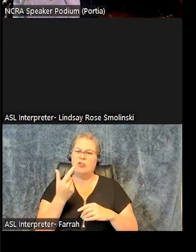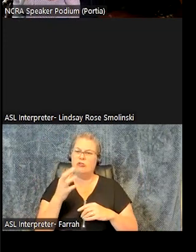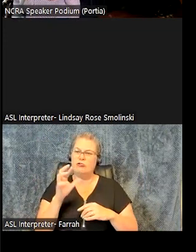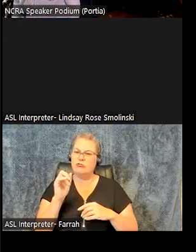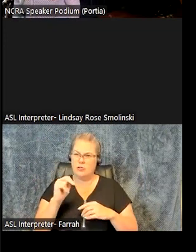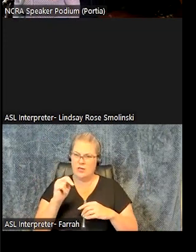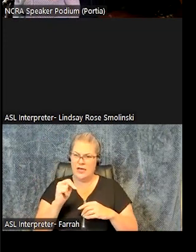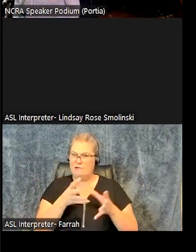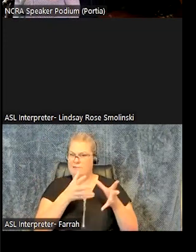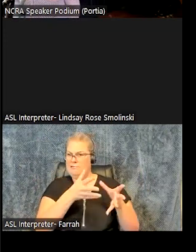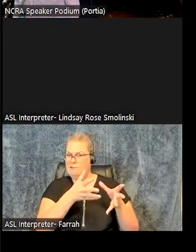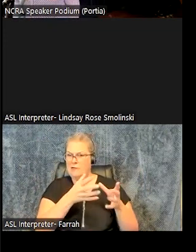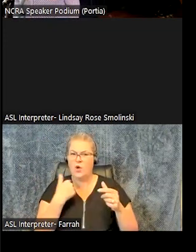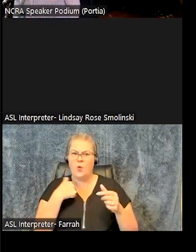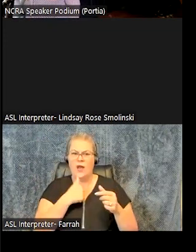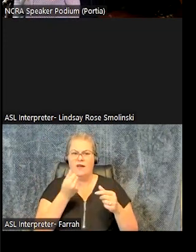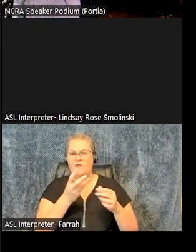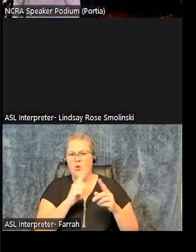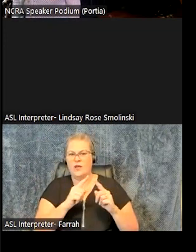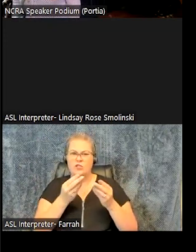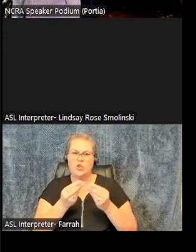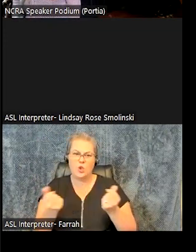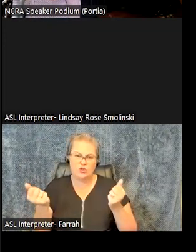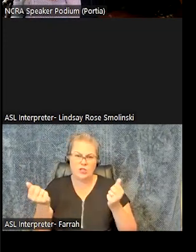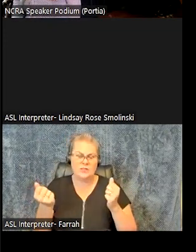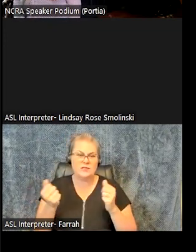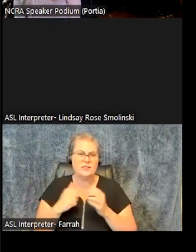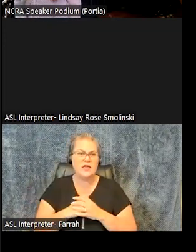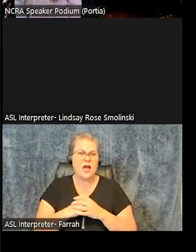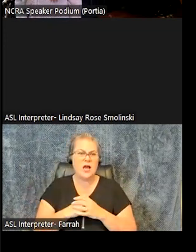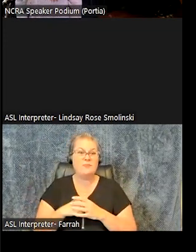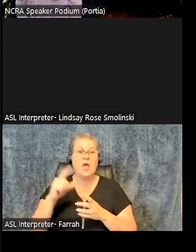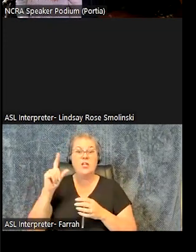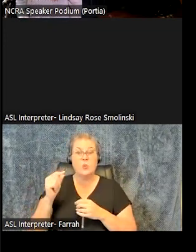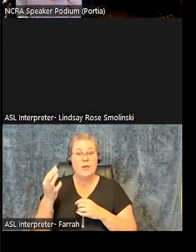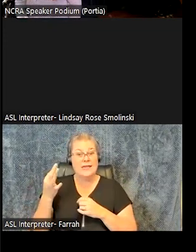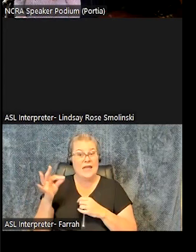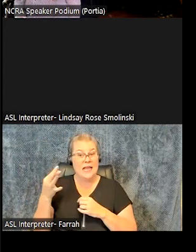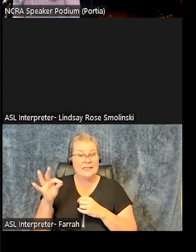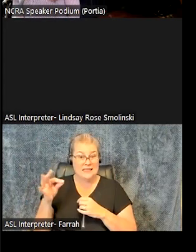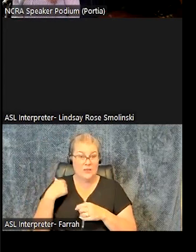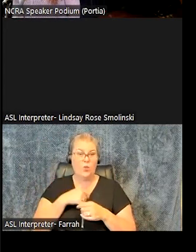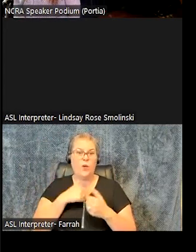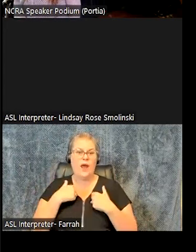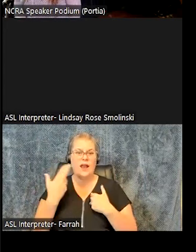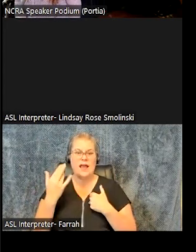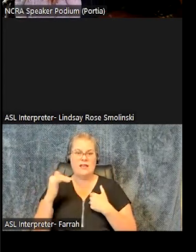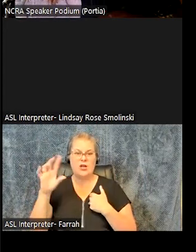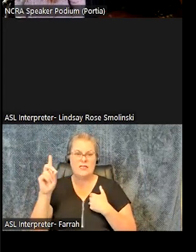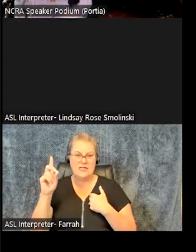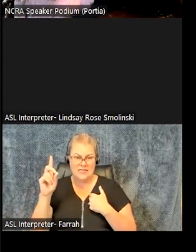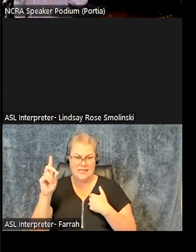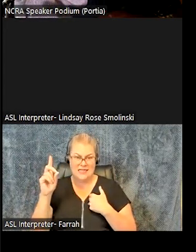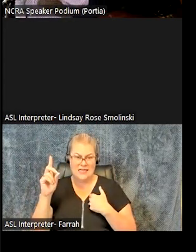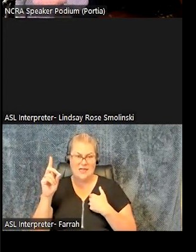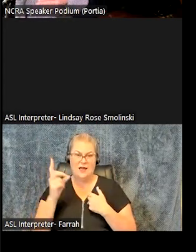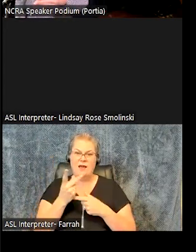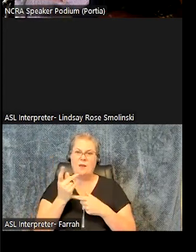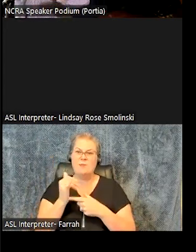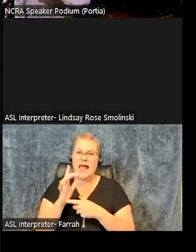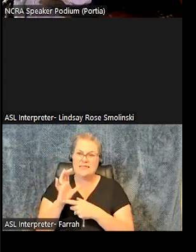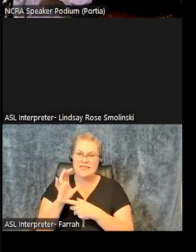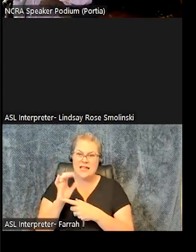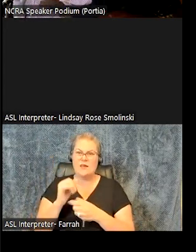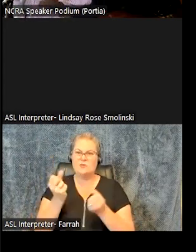couple of different solutions there. In 2019, we had an HID polycarbonate plastic. So this is a